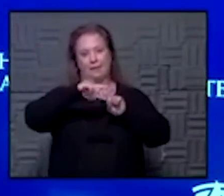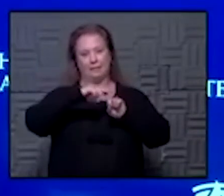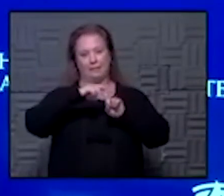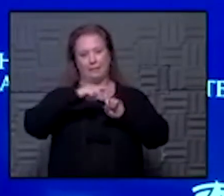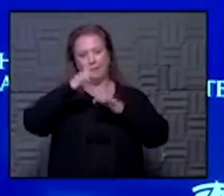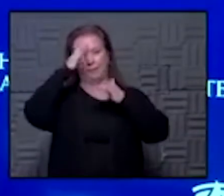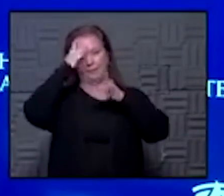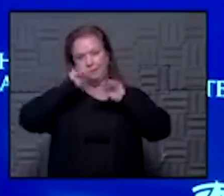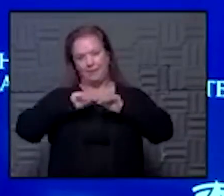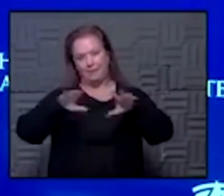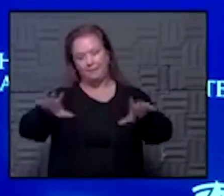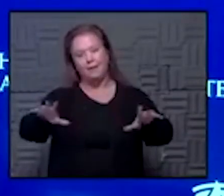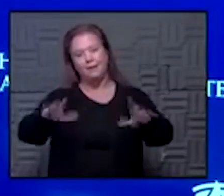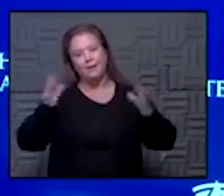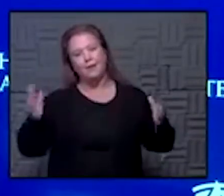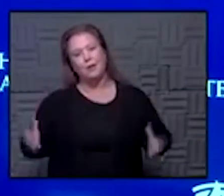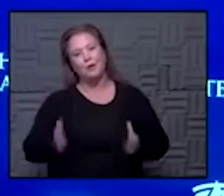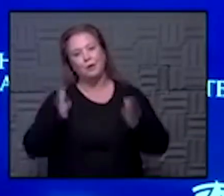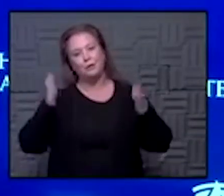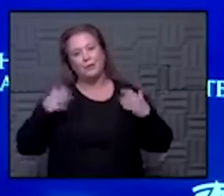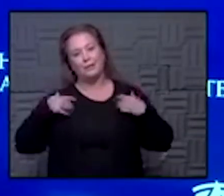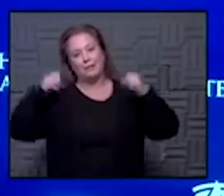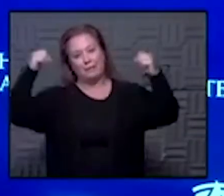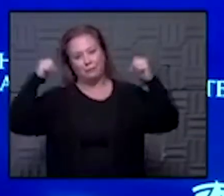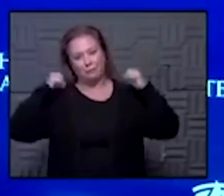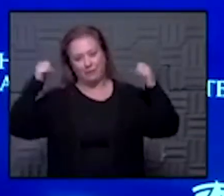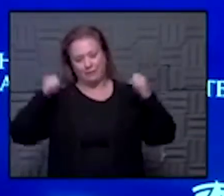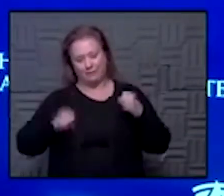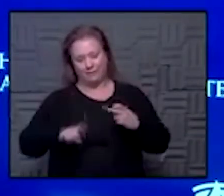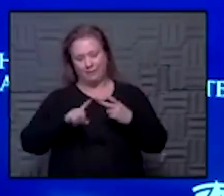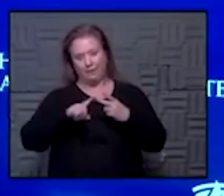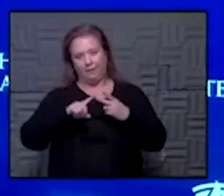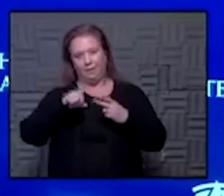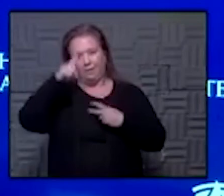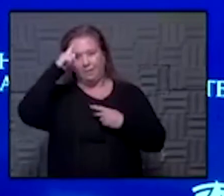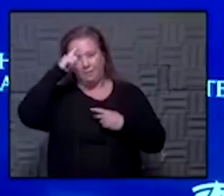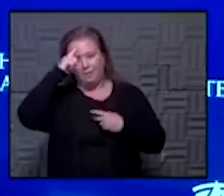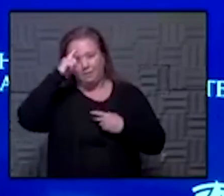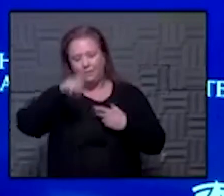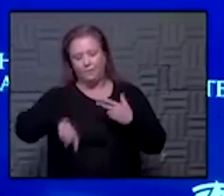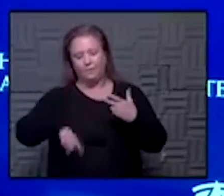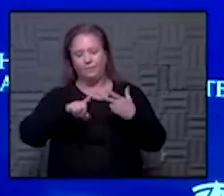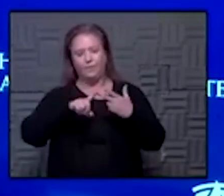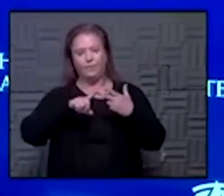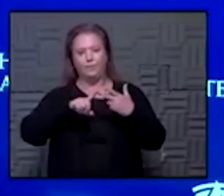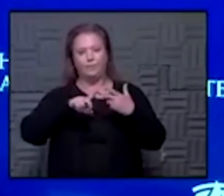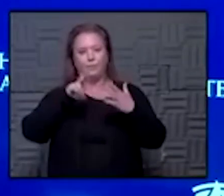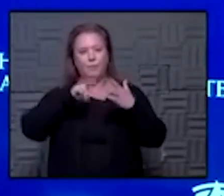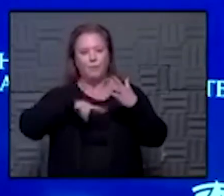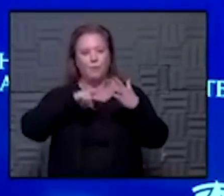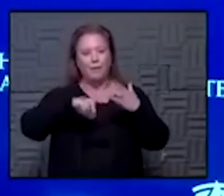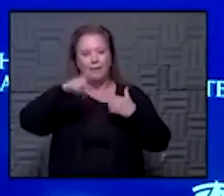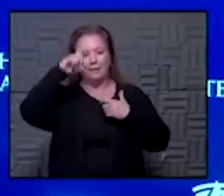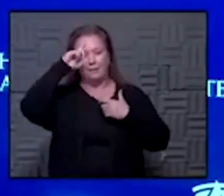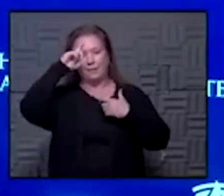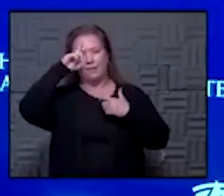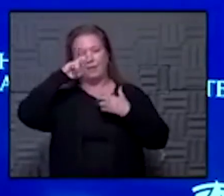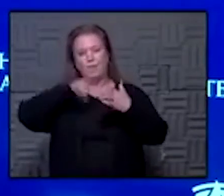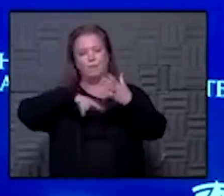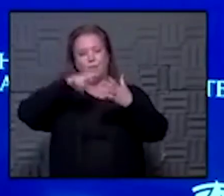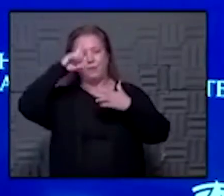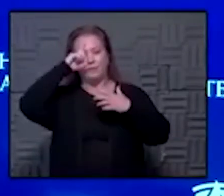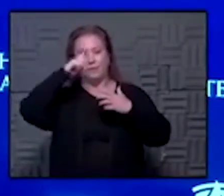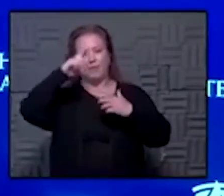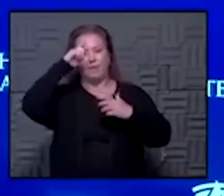this pandemic. They encourage us to exercise, be thoughtful, read thoughtful readings, have